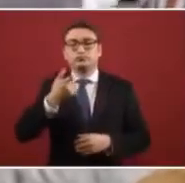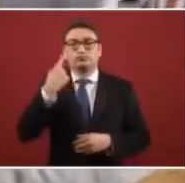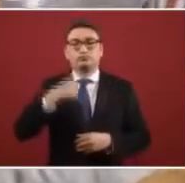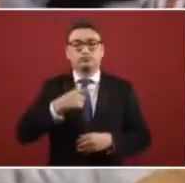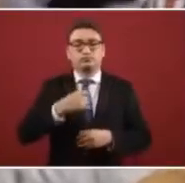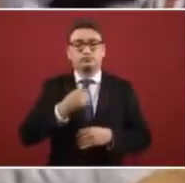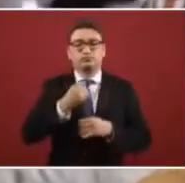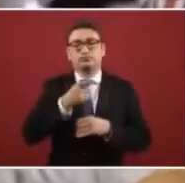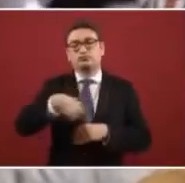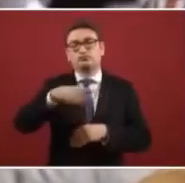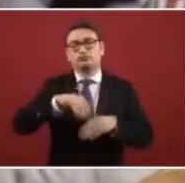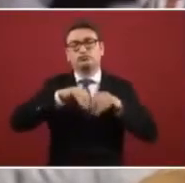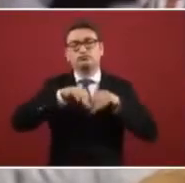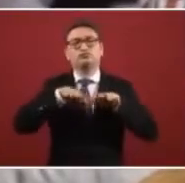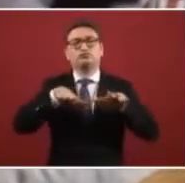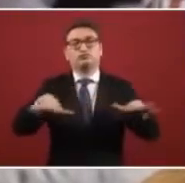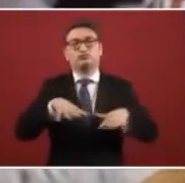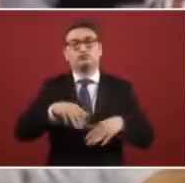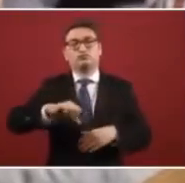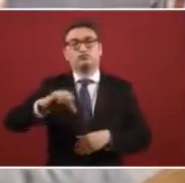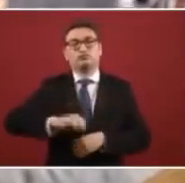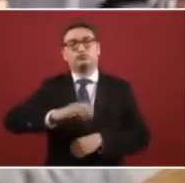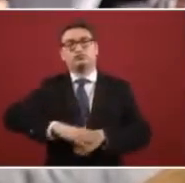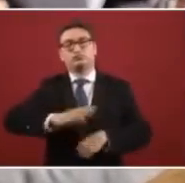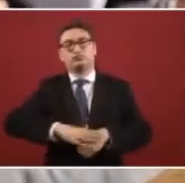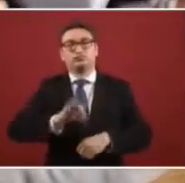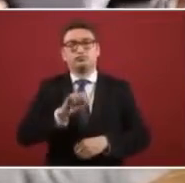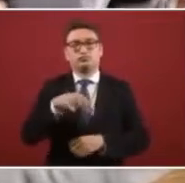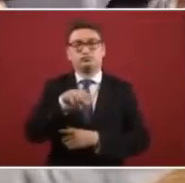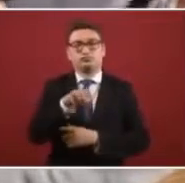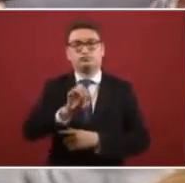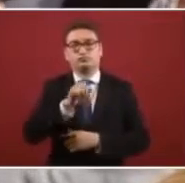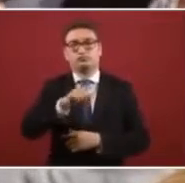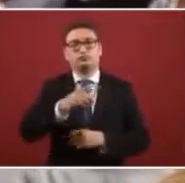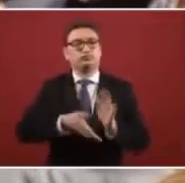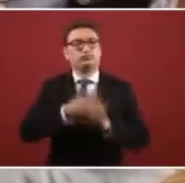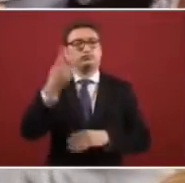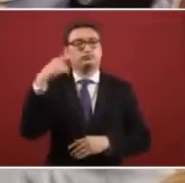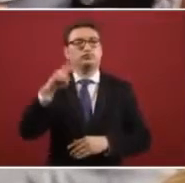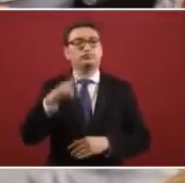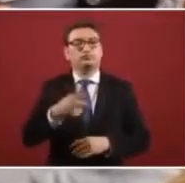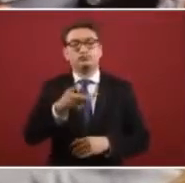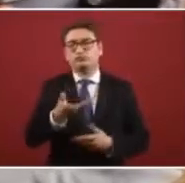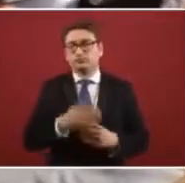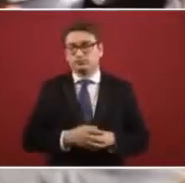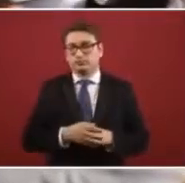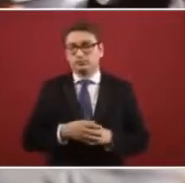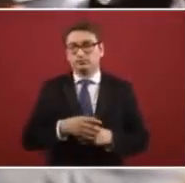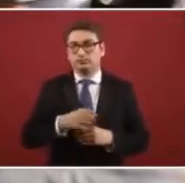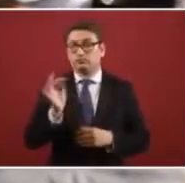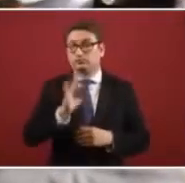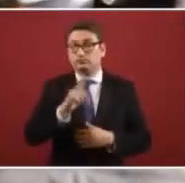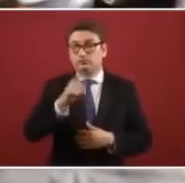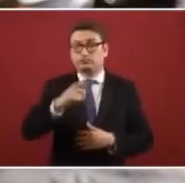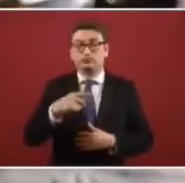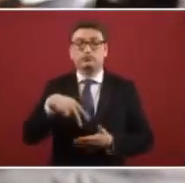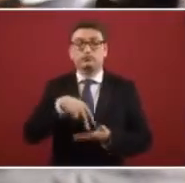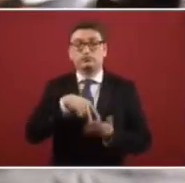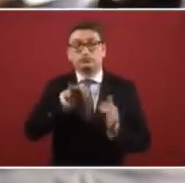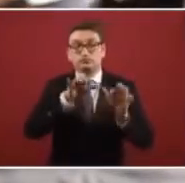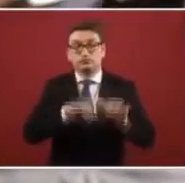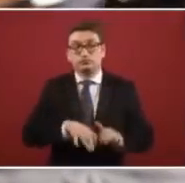INE is asking you to meet them for some presumptive misuse of funds, and they said you're going on a trip. Is